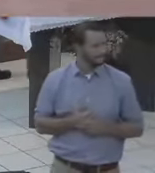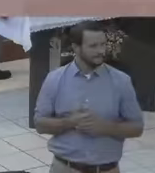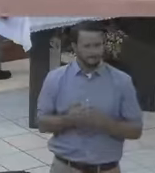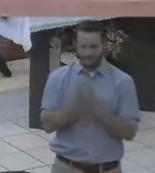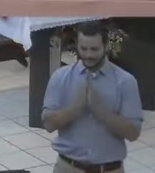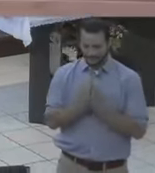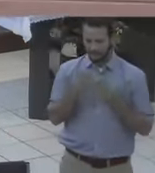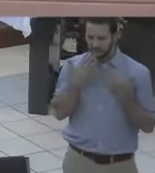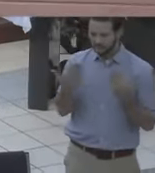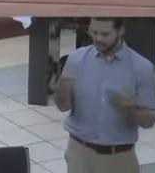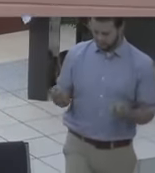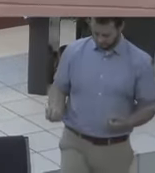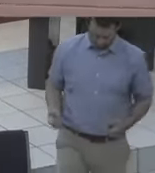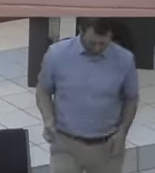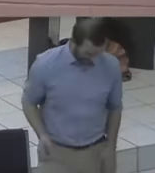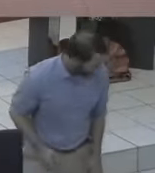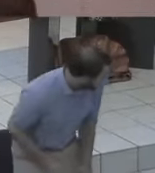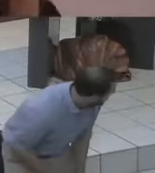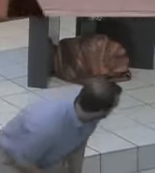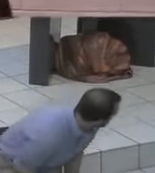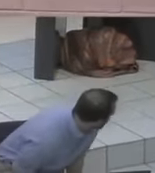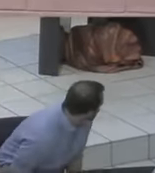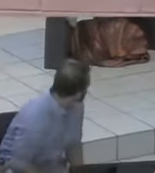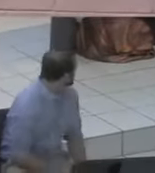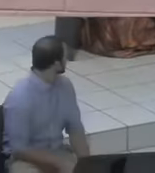Amen. Please be seated.